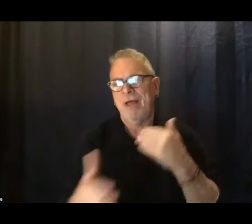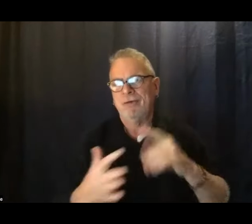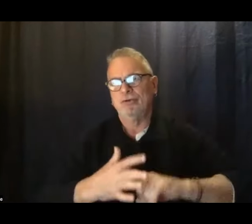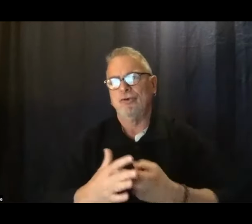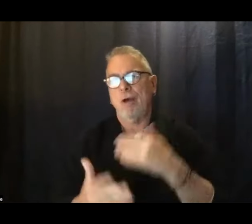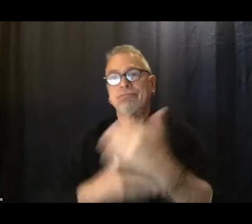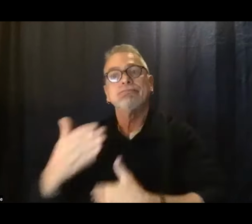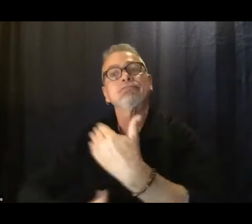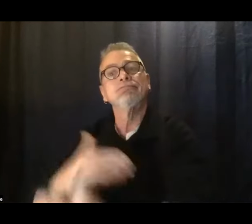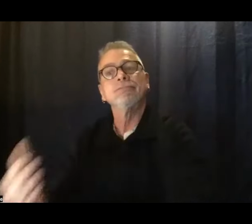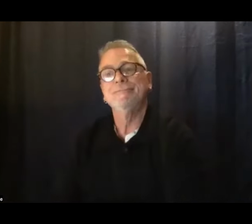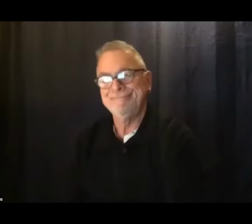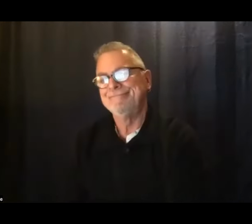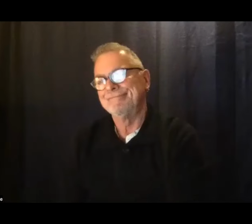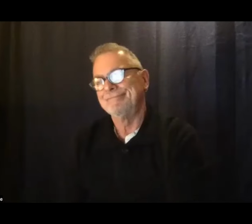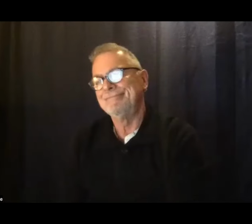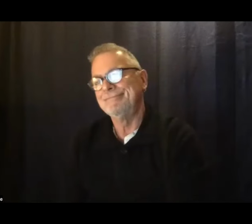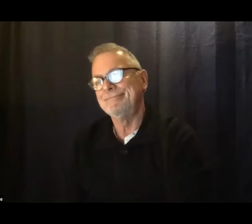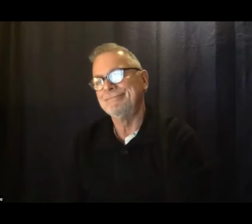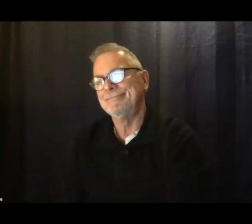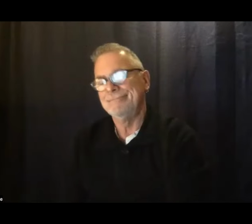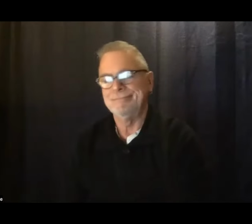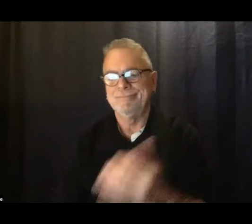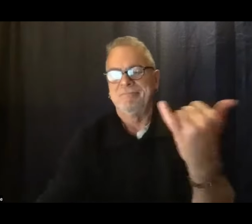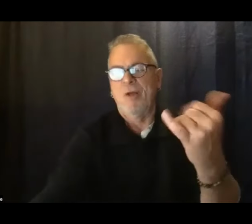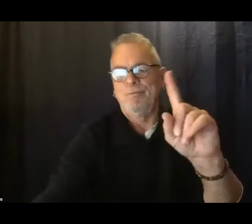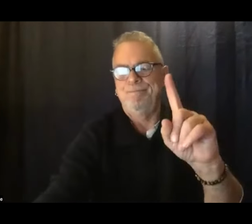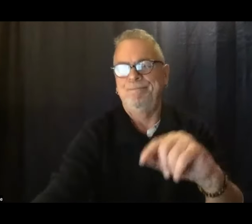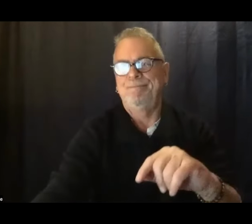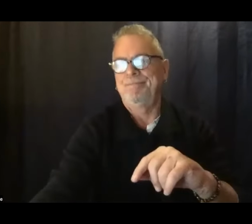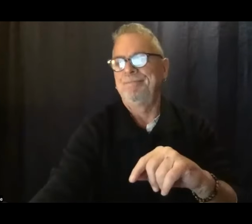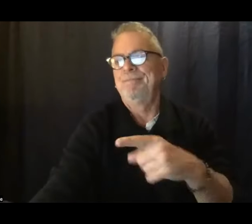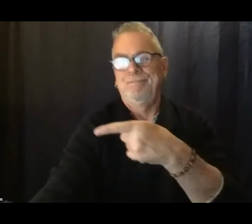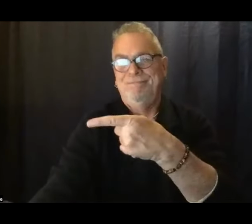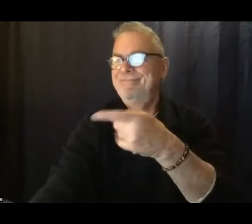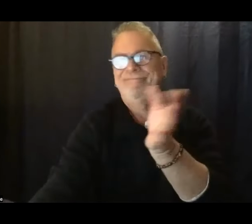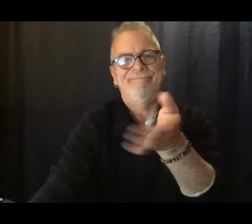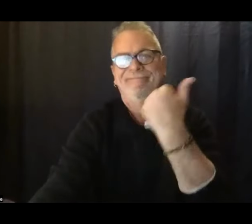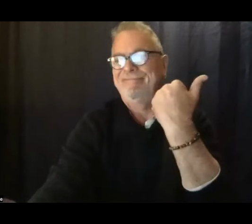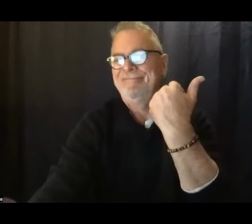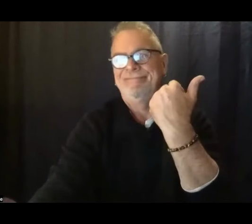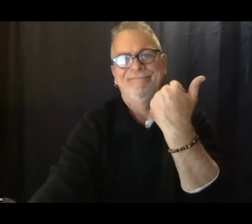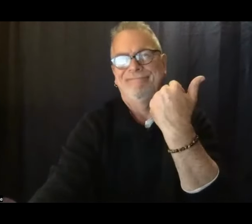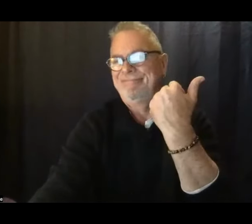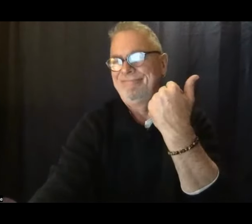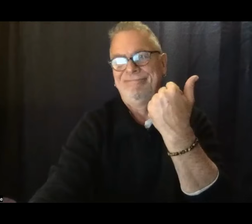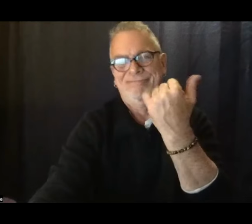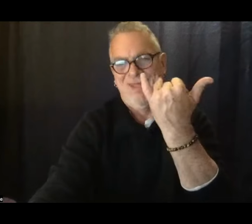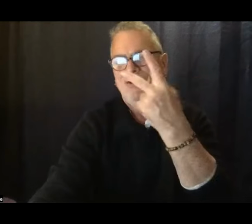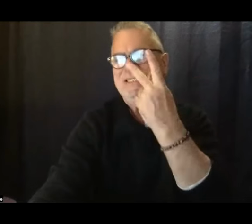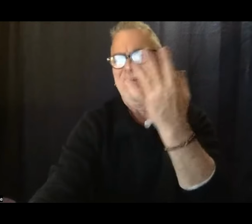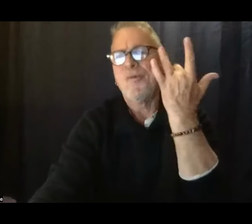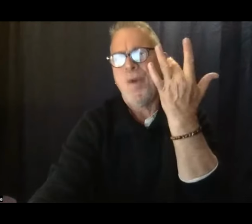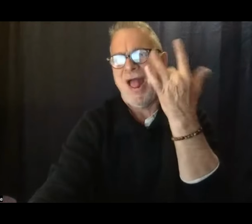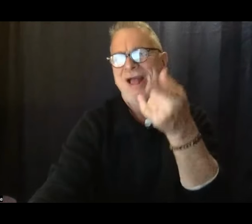So I do want you to recognize the 5 parameters of ASL before we really start diving into this, because it is absolutely critical to